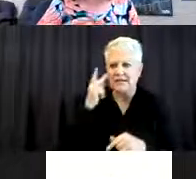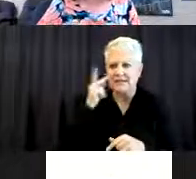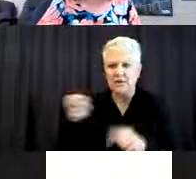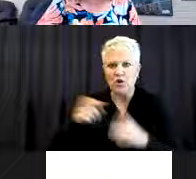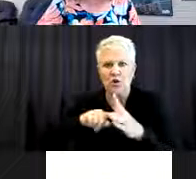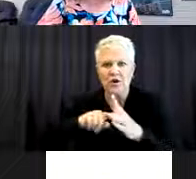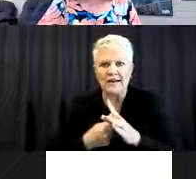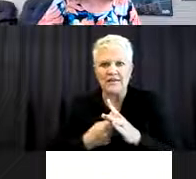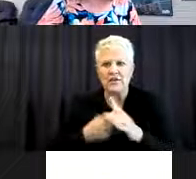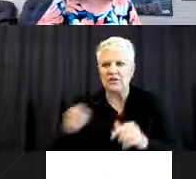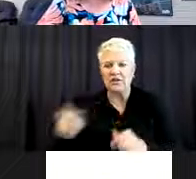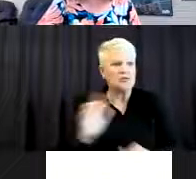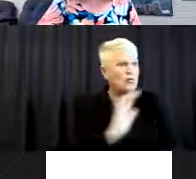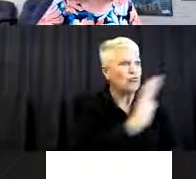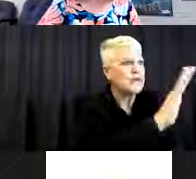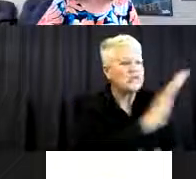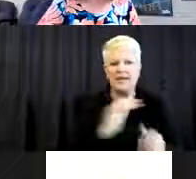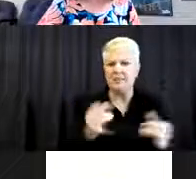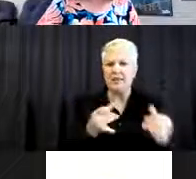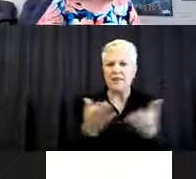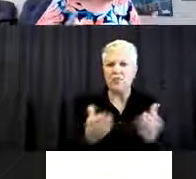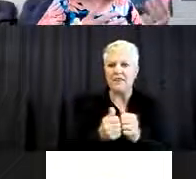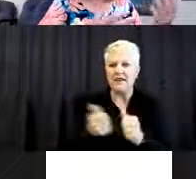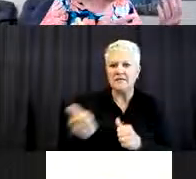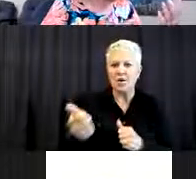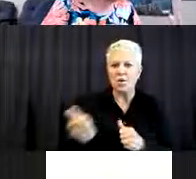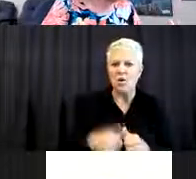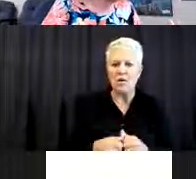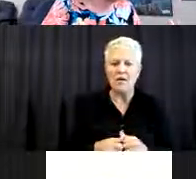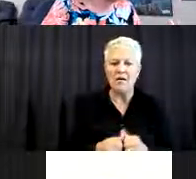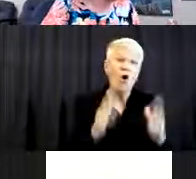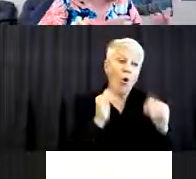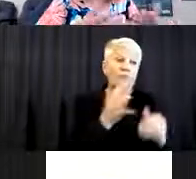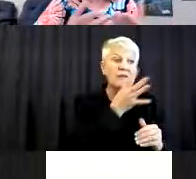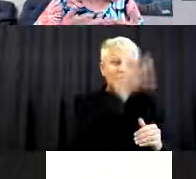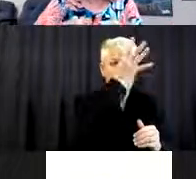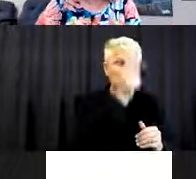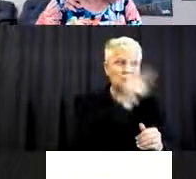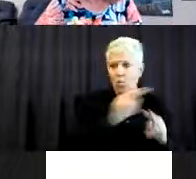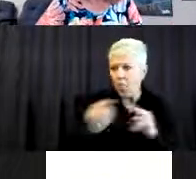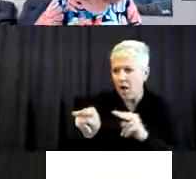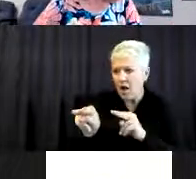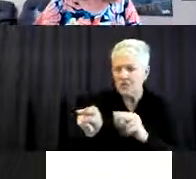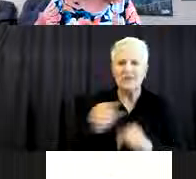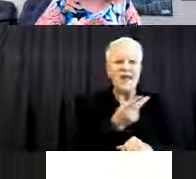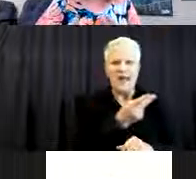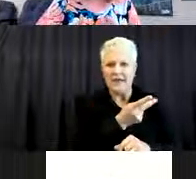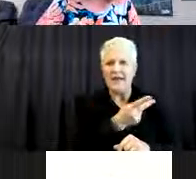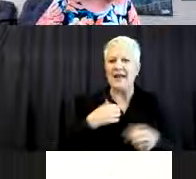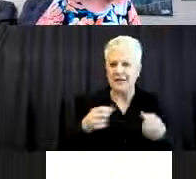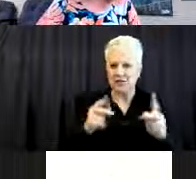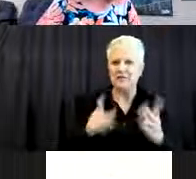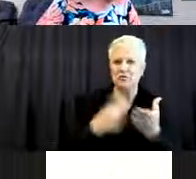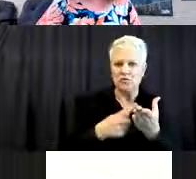initiate, reaching, and playing with things on her own. And hopefully if the parents were watching and they had a chance to talk about